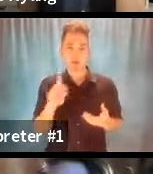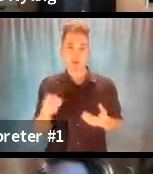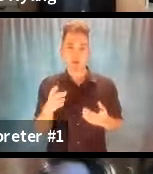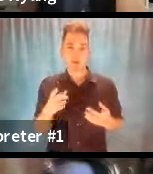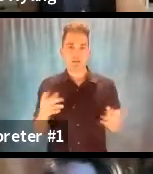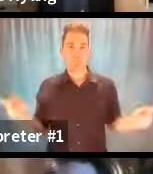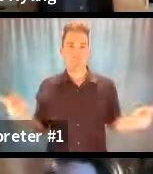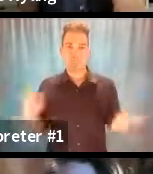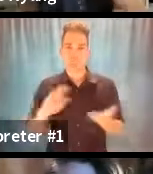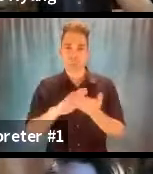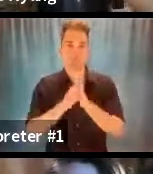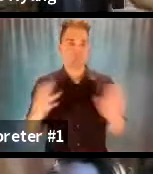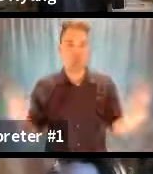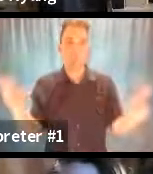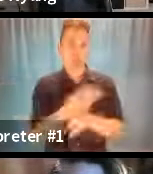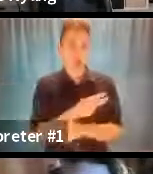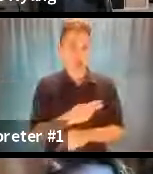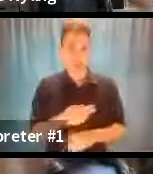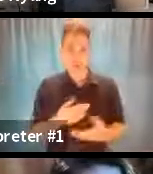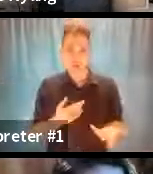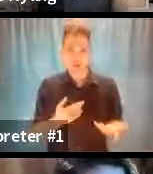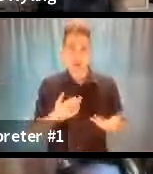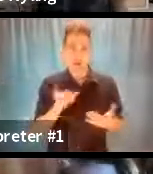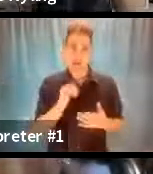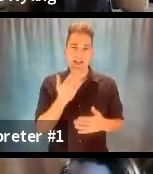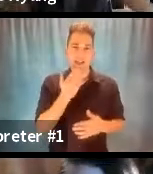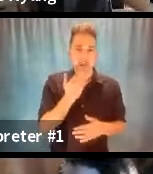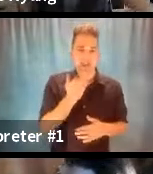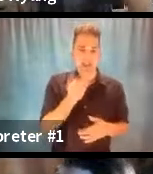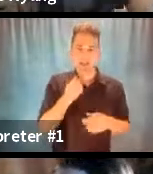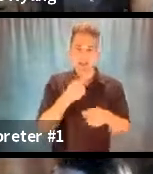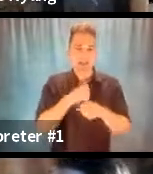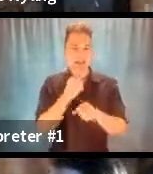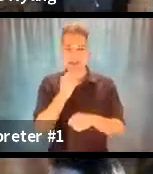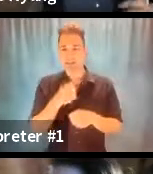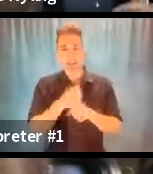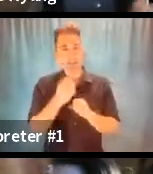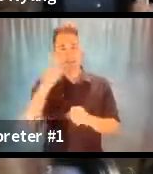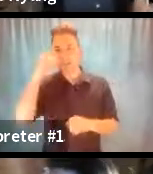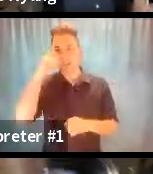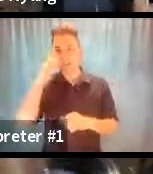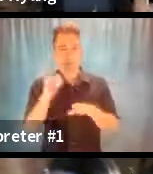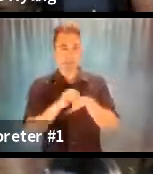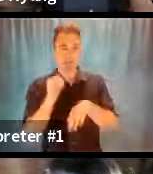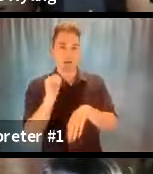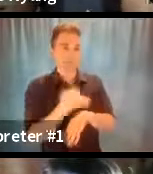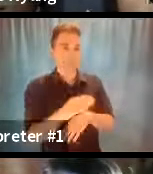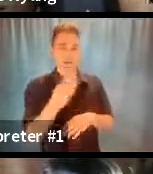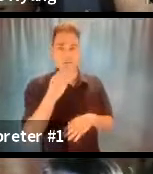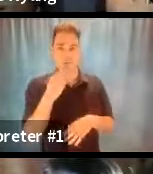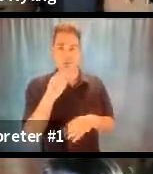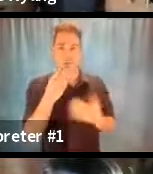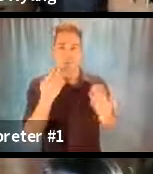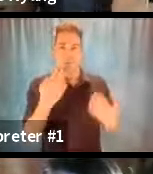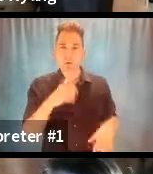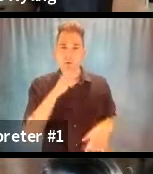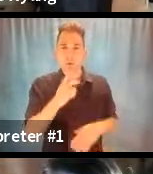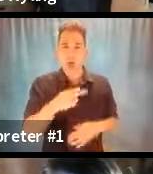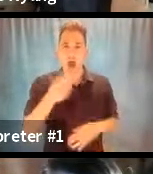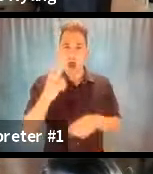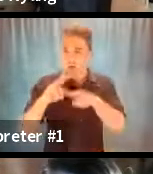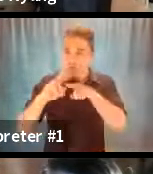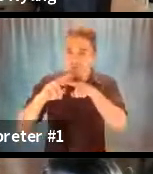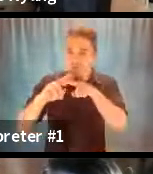and things like that, it doesn't make sense to be providing them foods that are rich, like high in sodium,